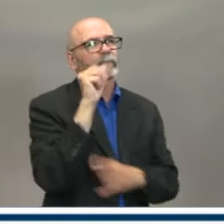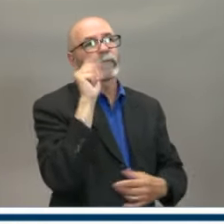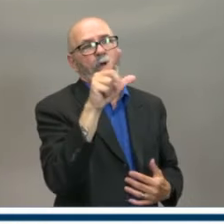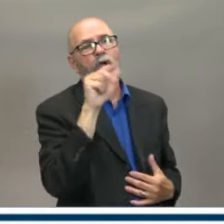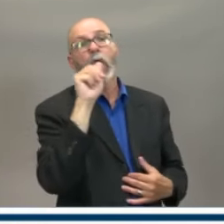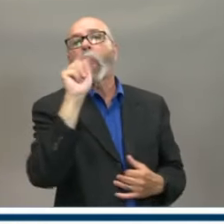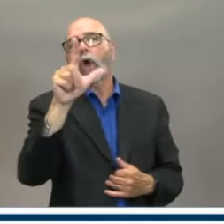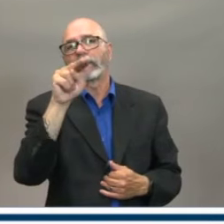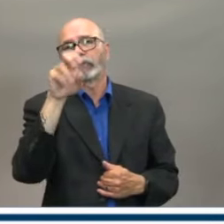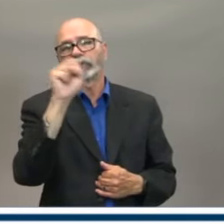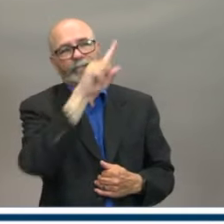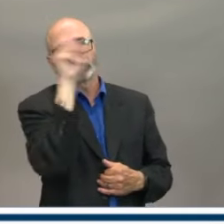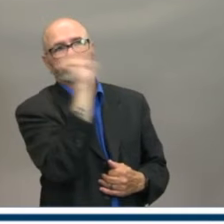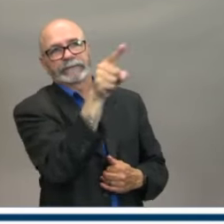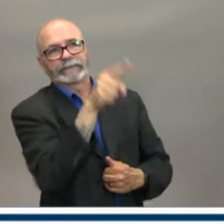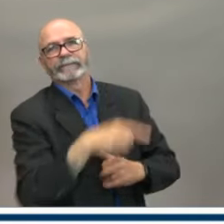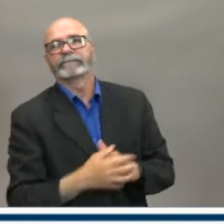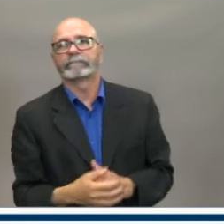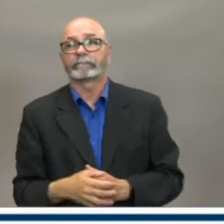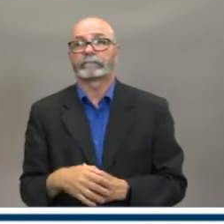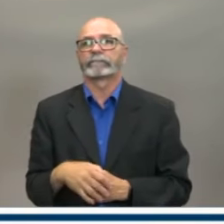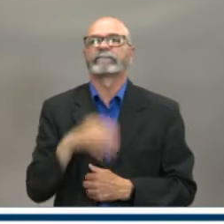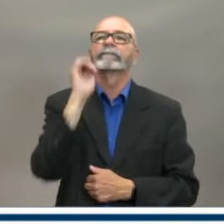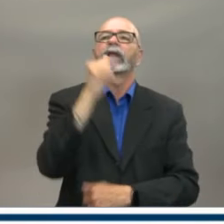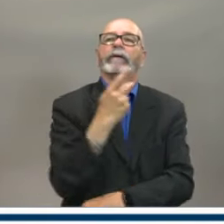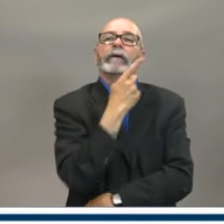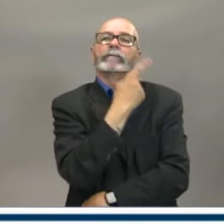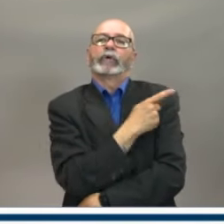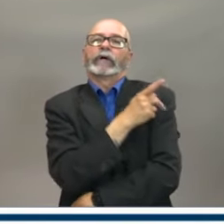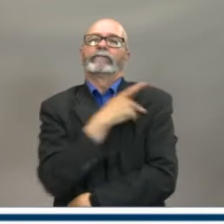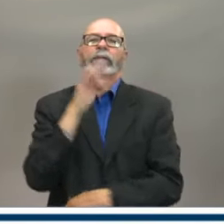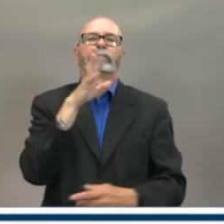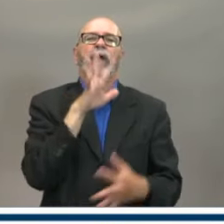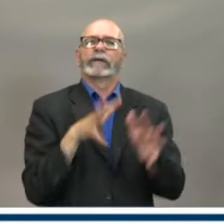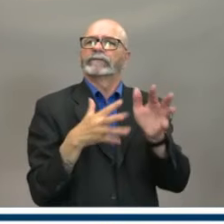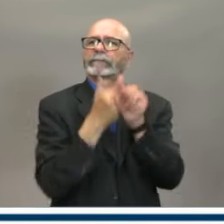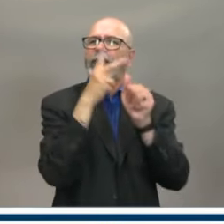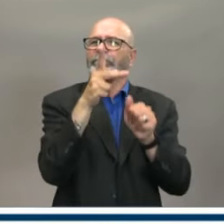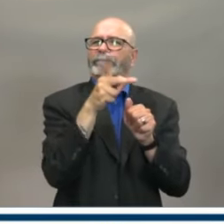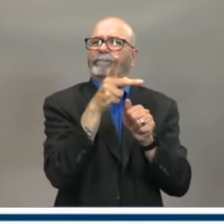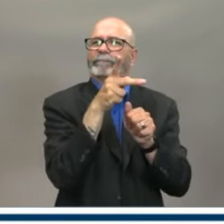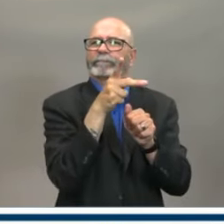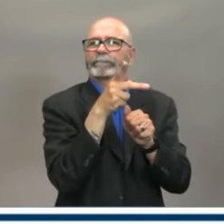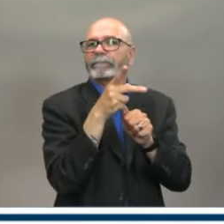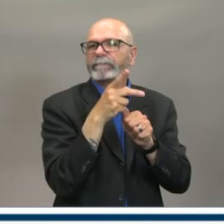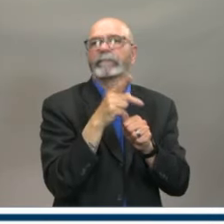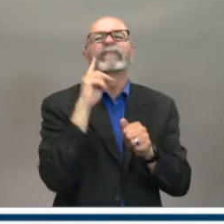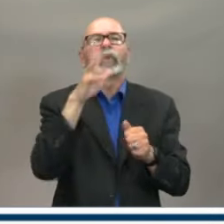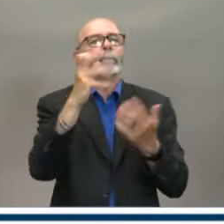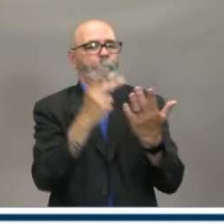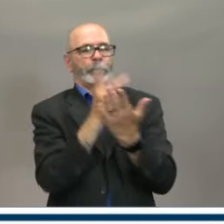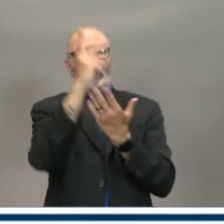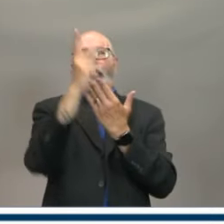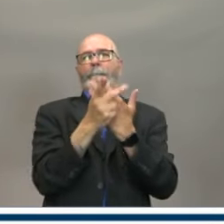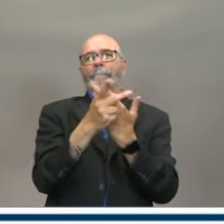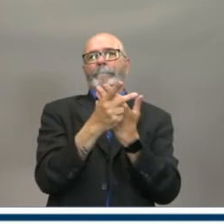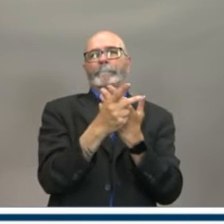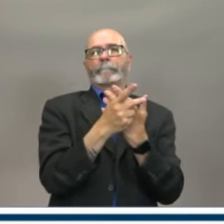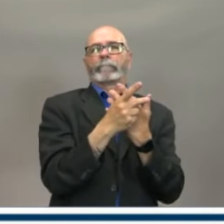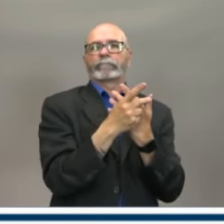care top-up program, will staff working with vulnerable people at private retirement homes like the Berkeley or Shannex be eligible?